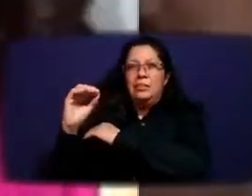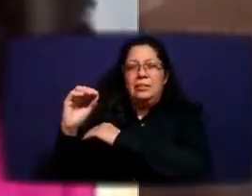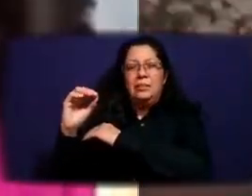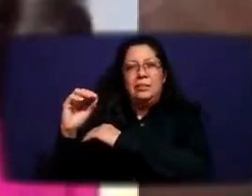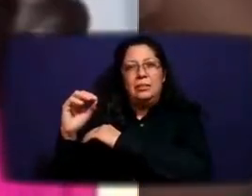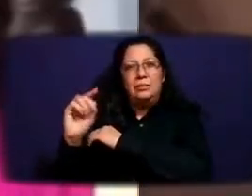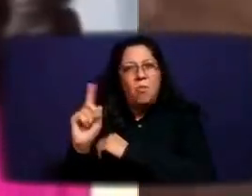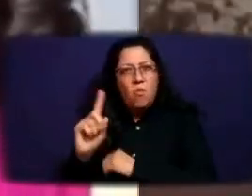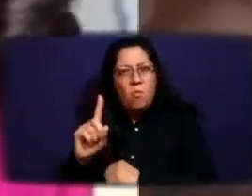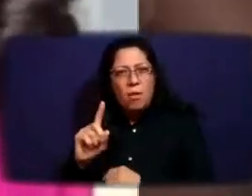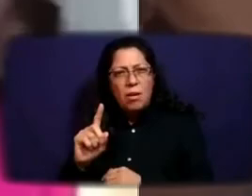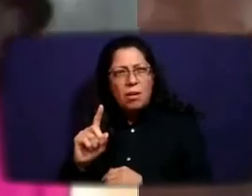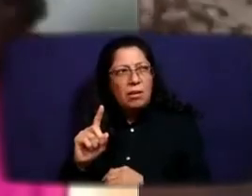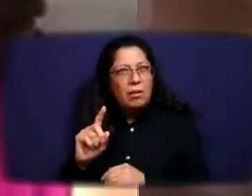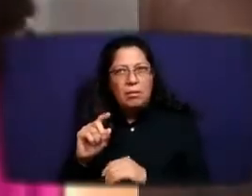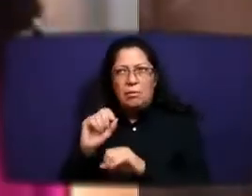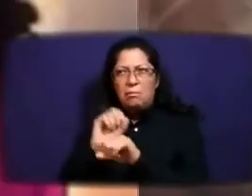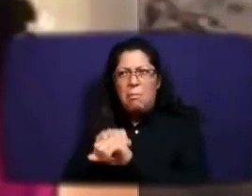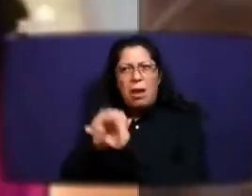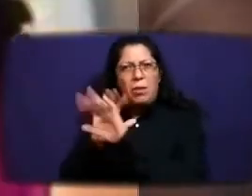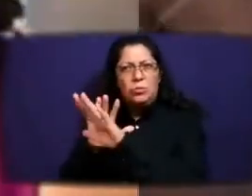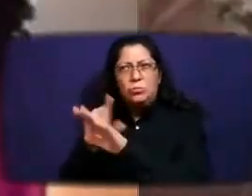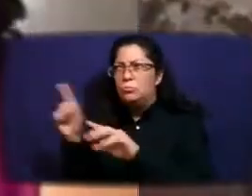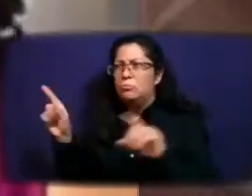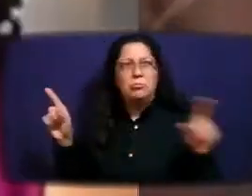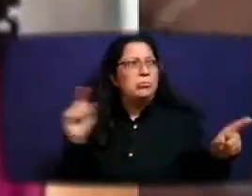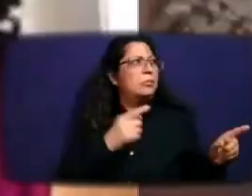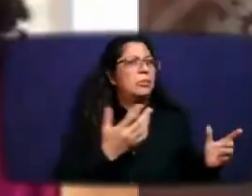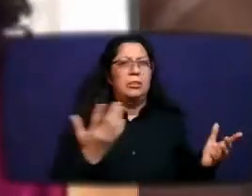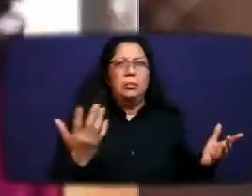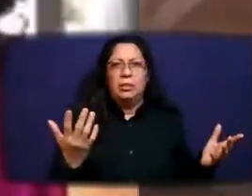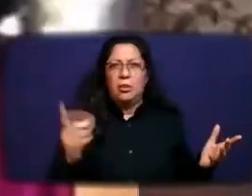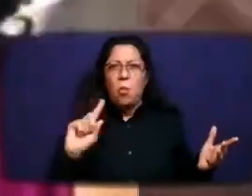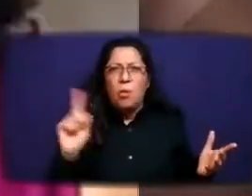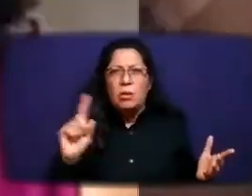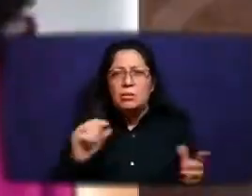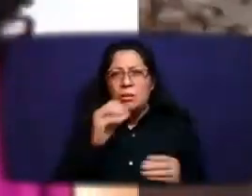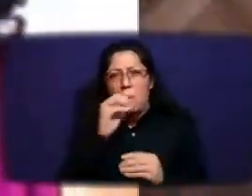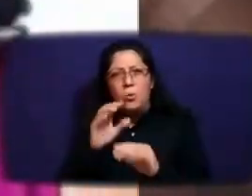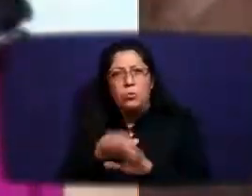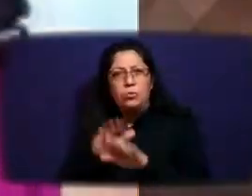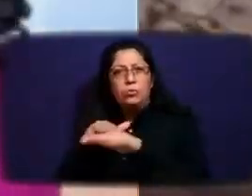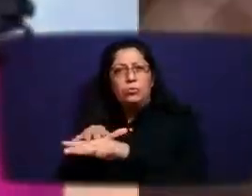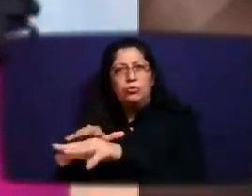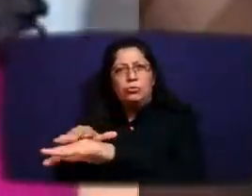Where the mountains are. In what direction is the ocean?